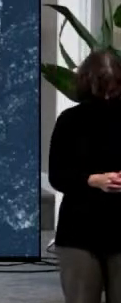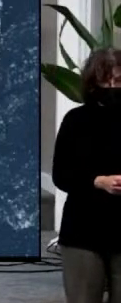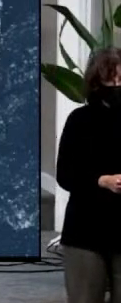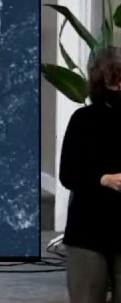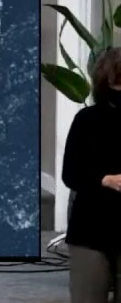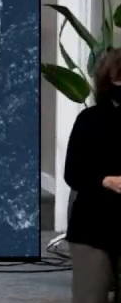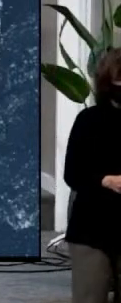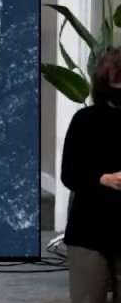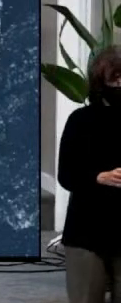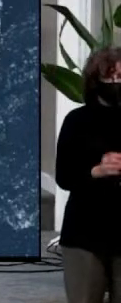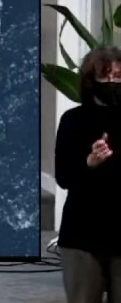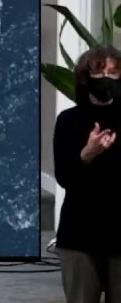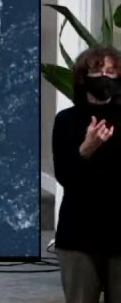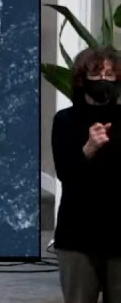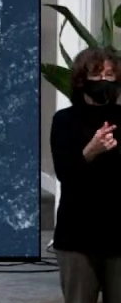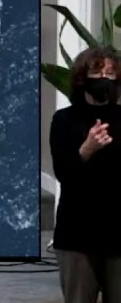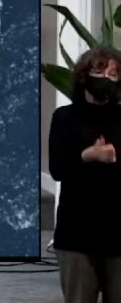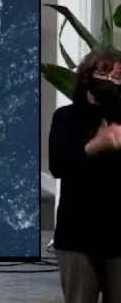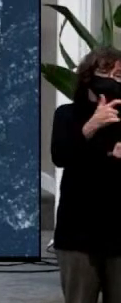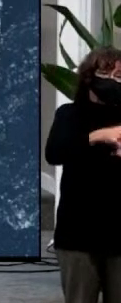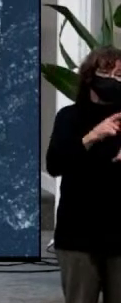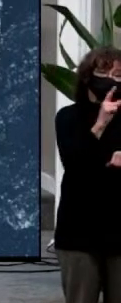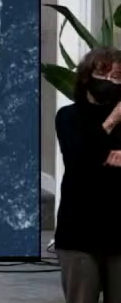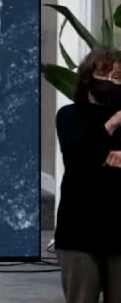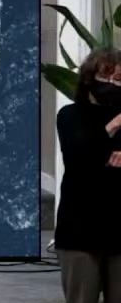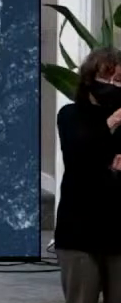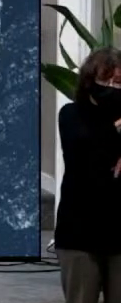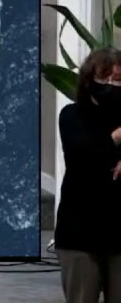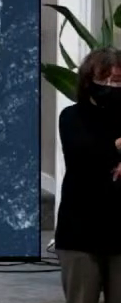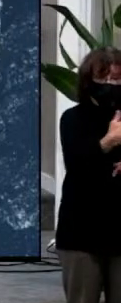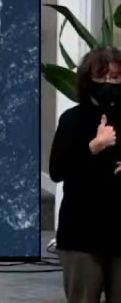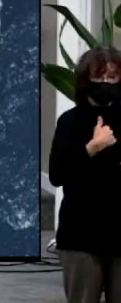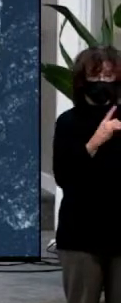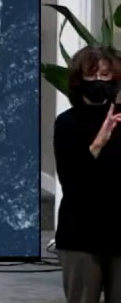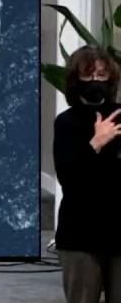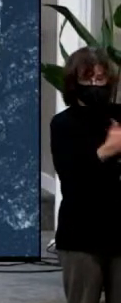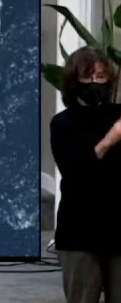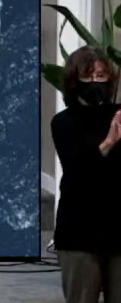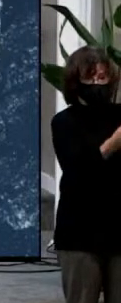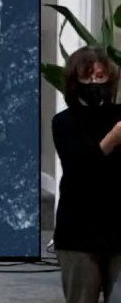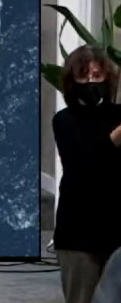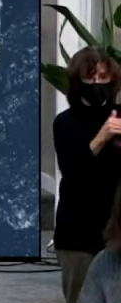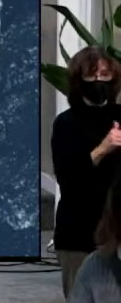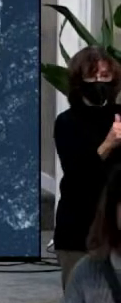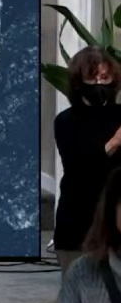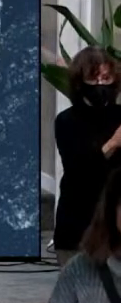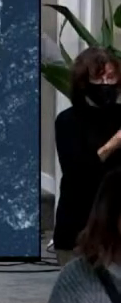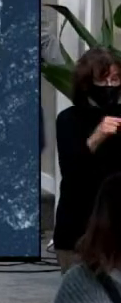Thank you.